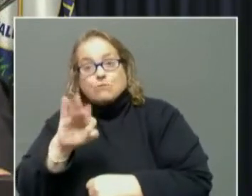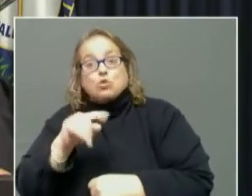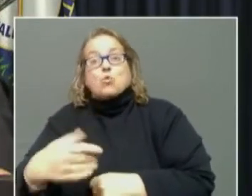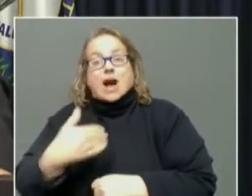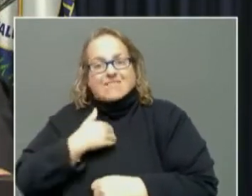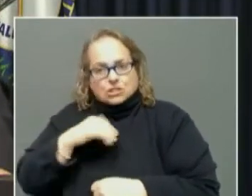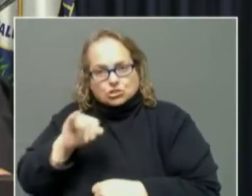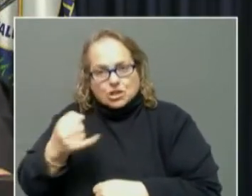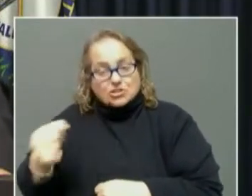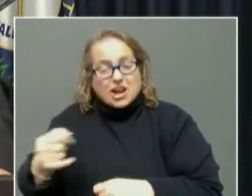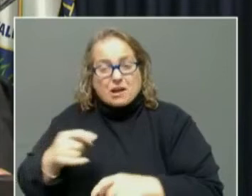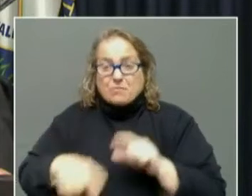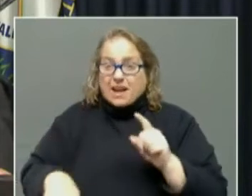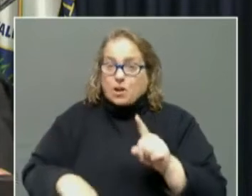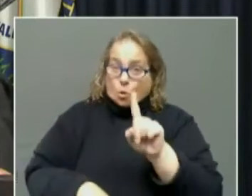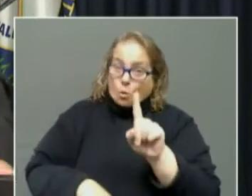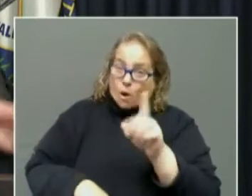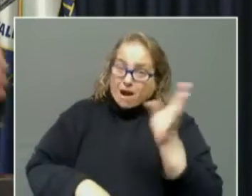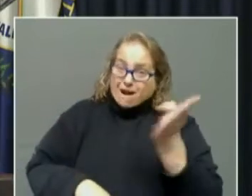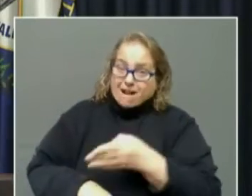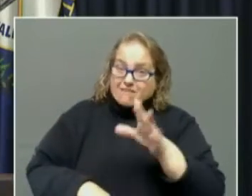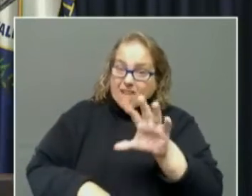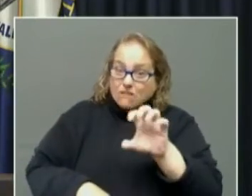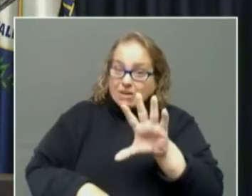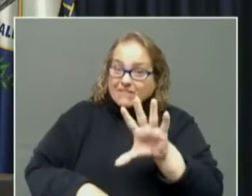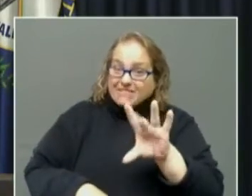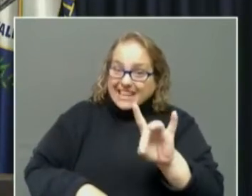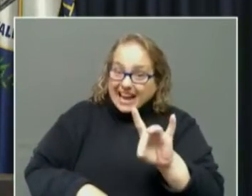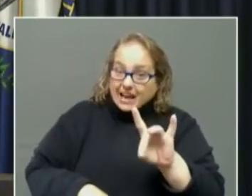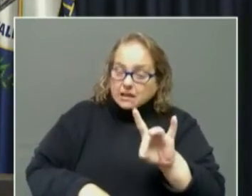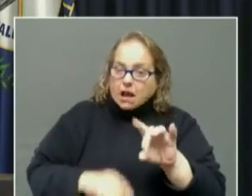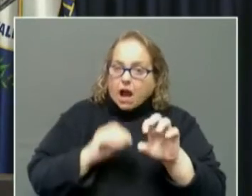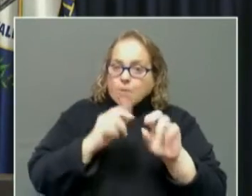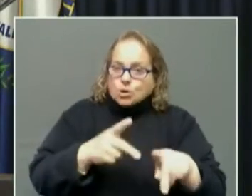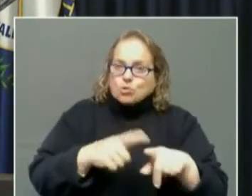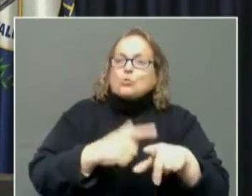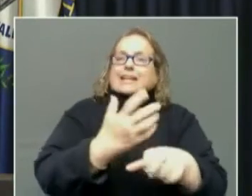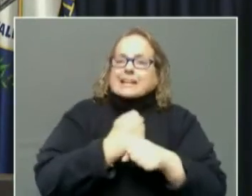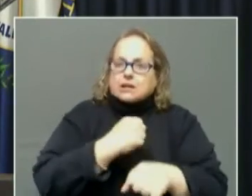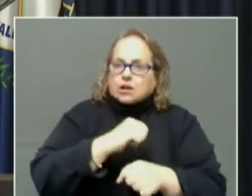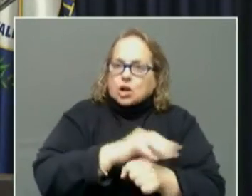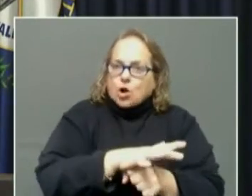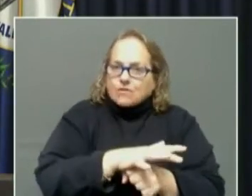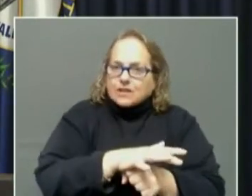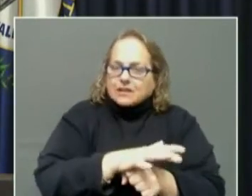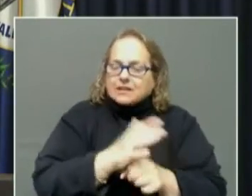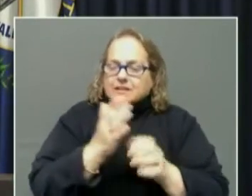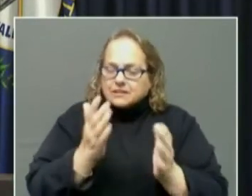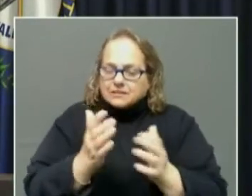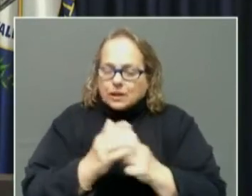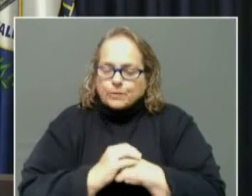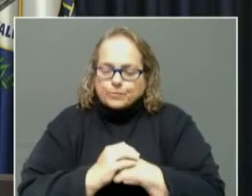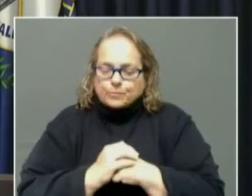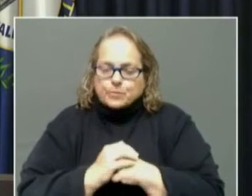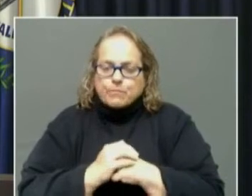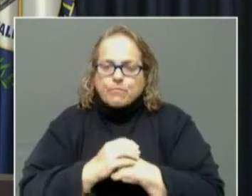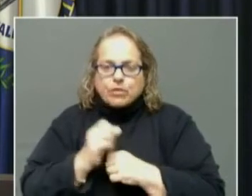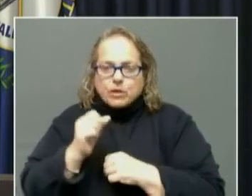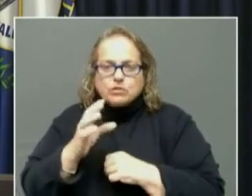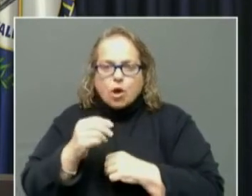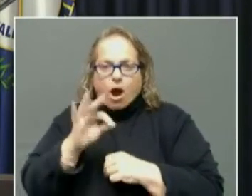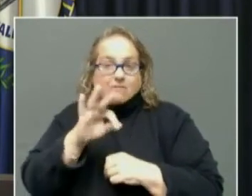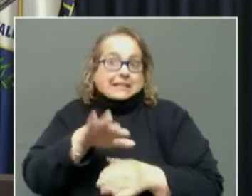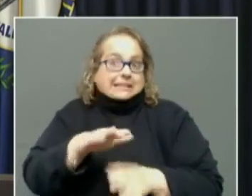in 558 chance. And again, those odds aren't moving in our favor of dying of